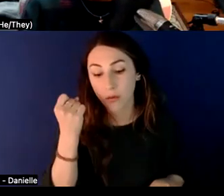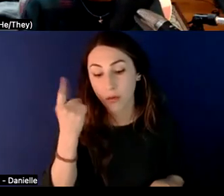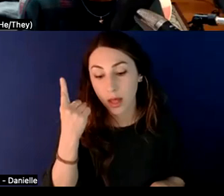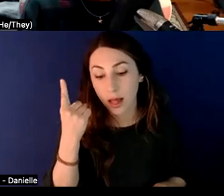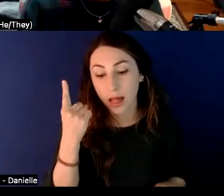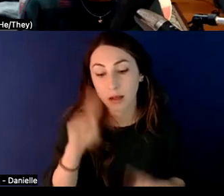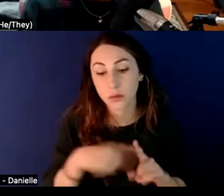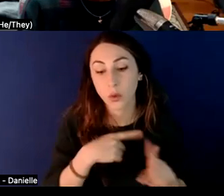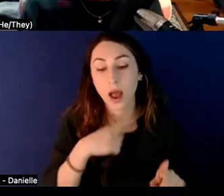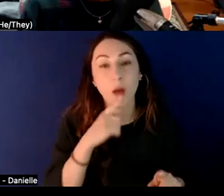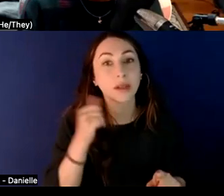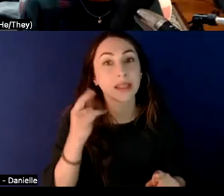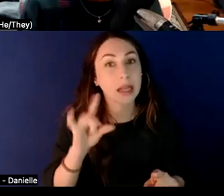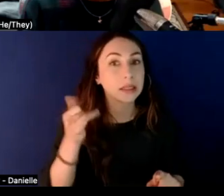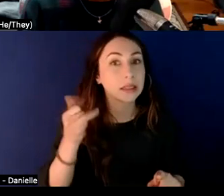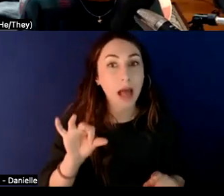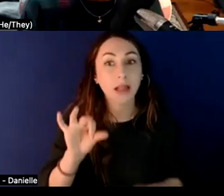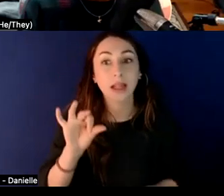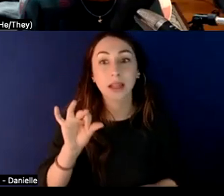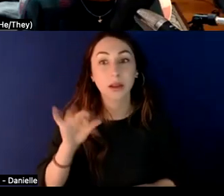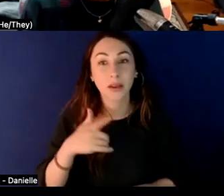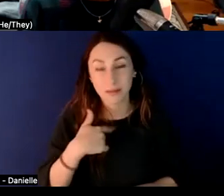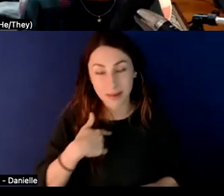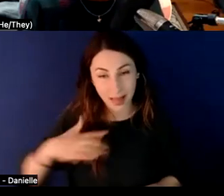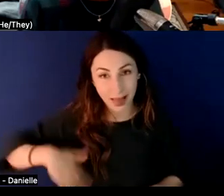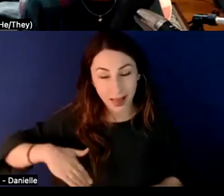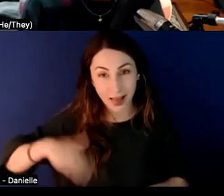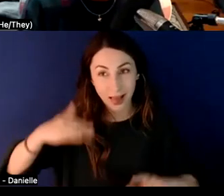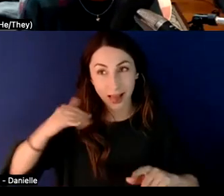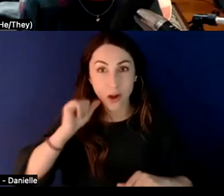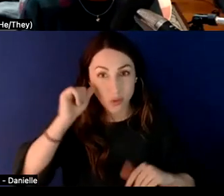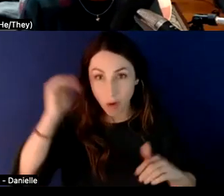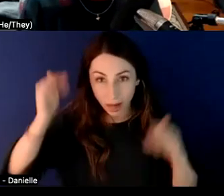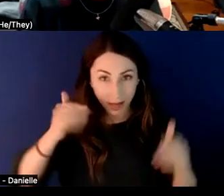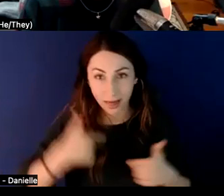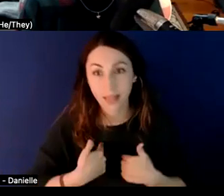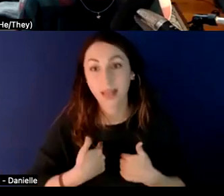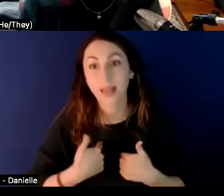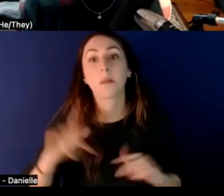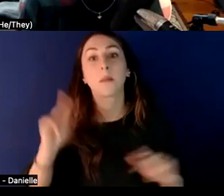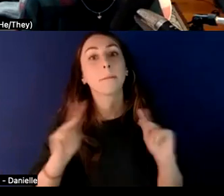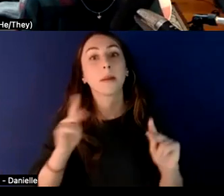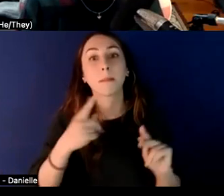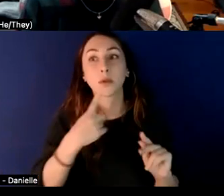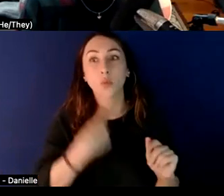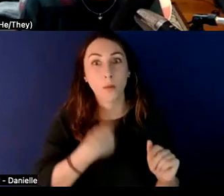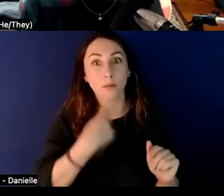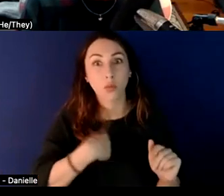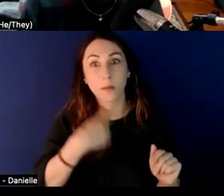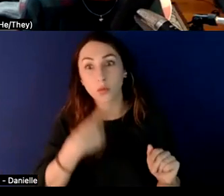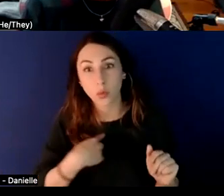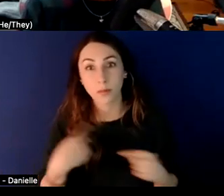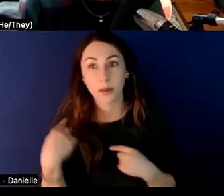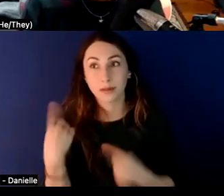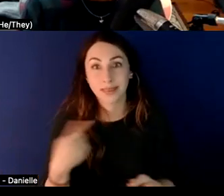at age 18 and 19 was that I wasn't an adult yet, because I was being told from being a